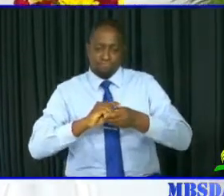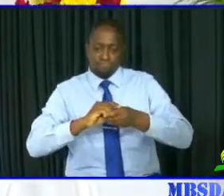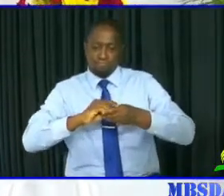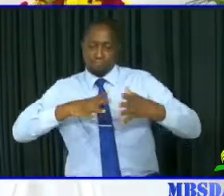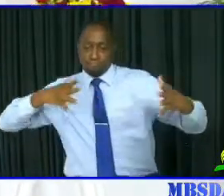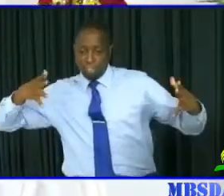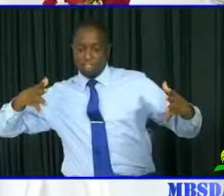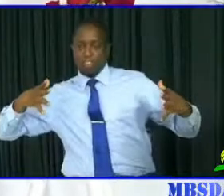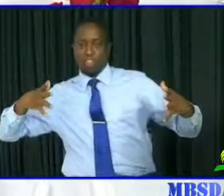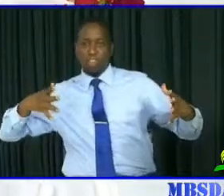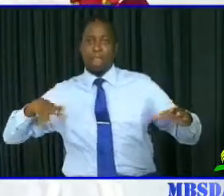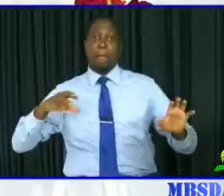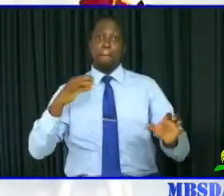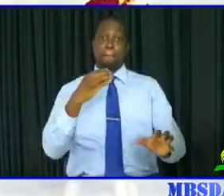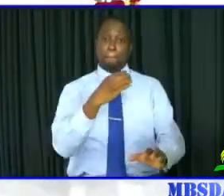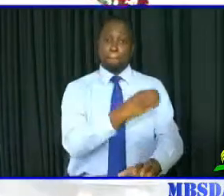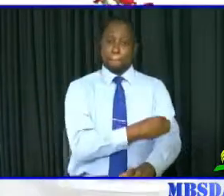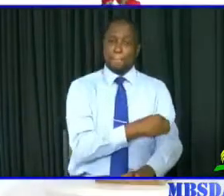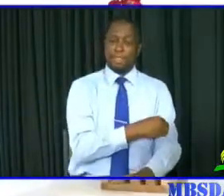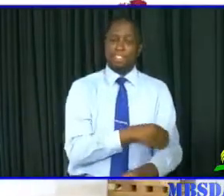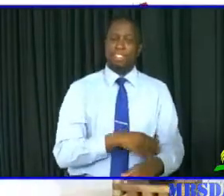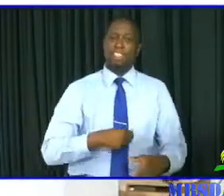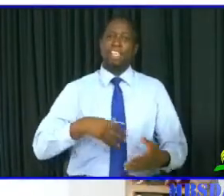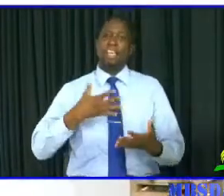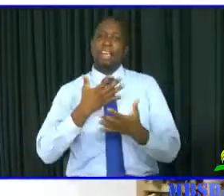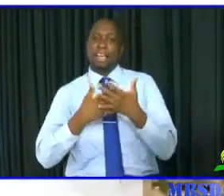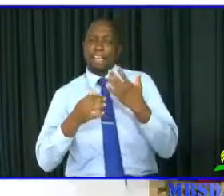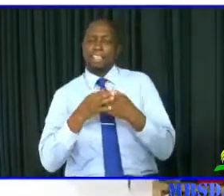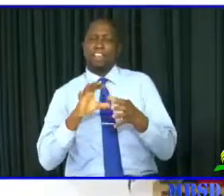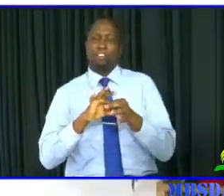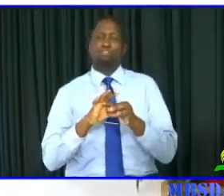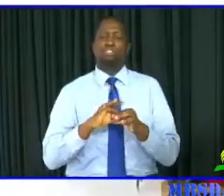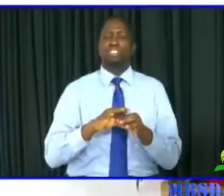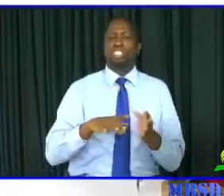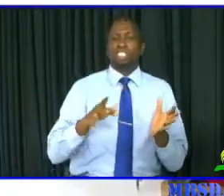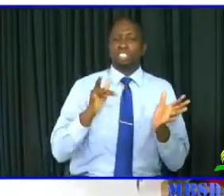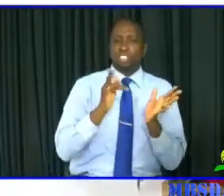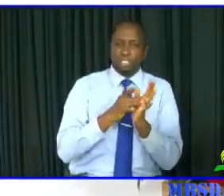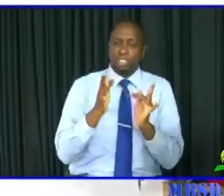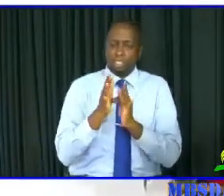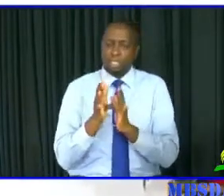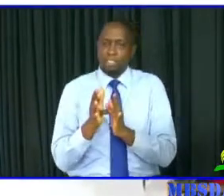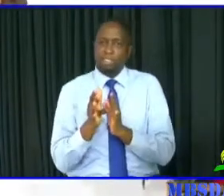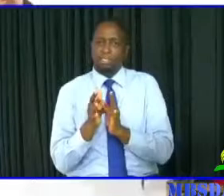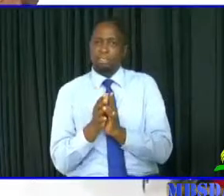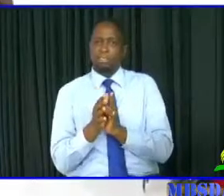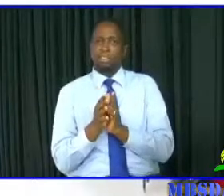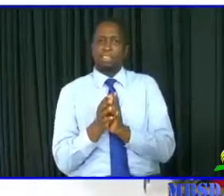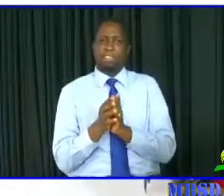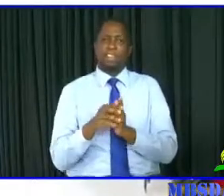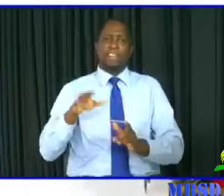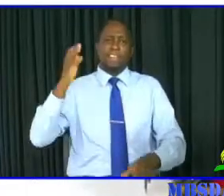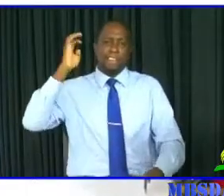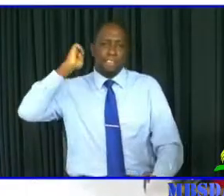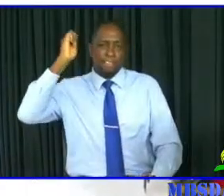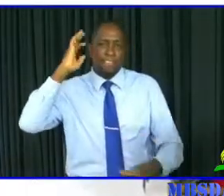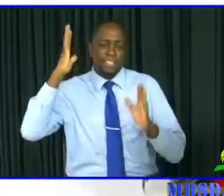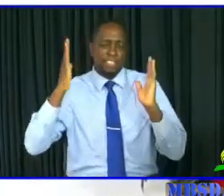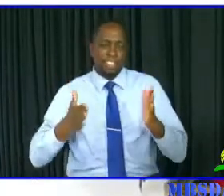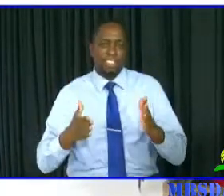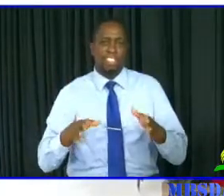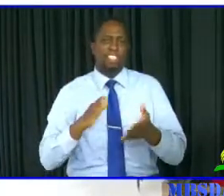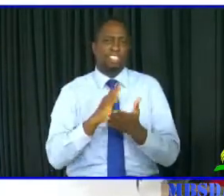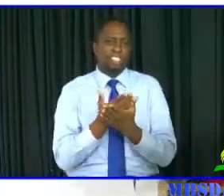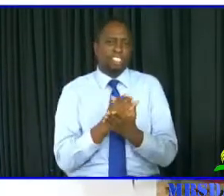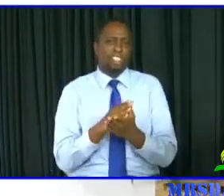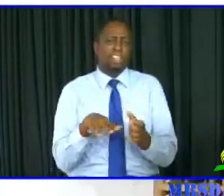Jesus Christ. The evangelist has spoken. The evangelist has shared with you that the borders are opened. And